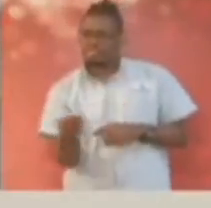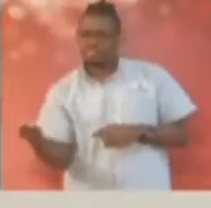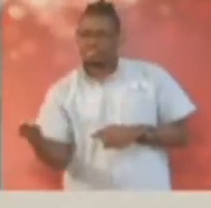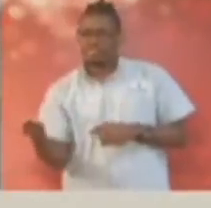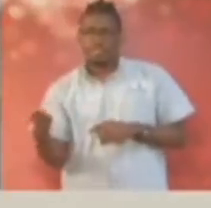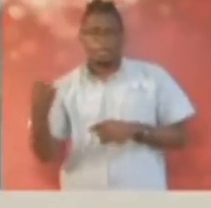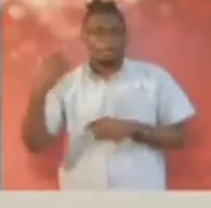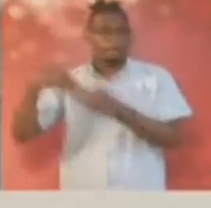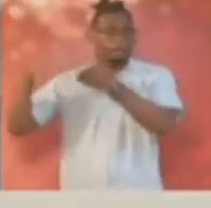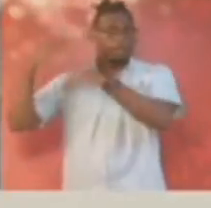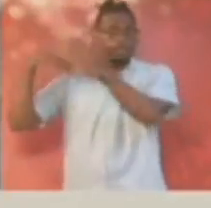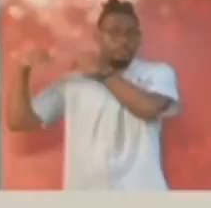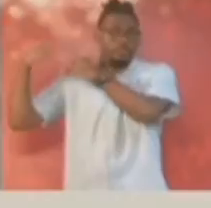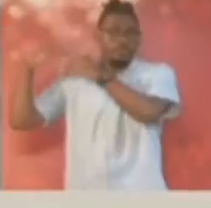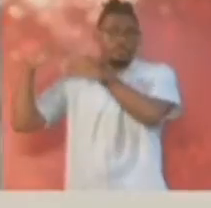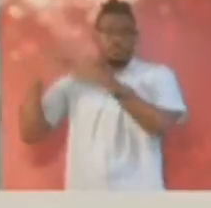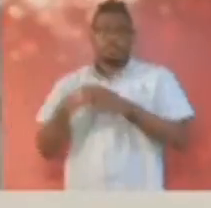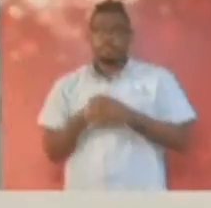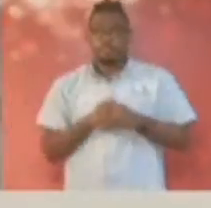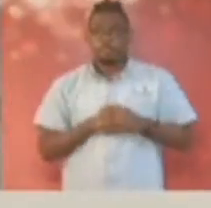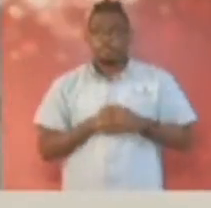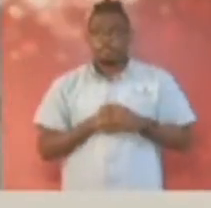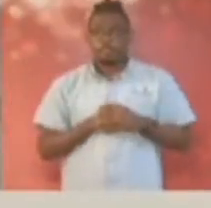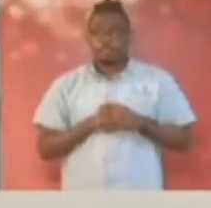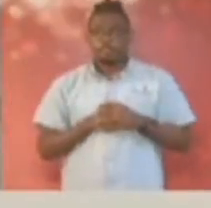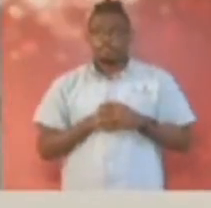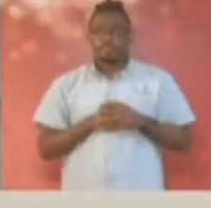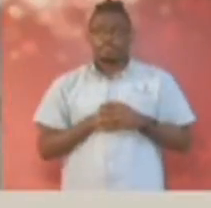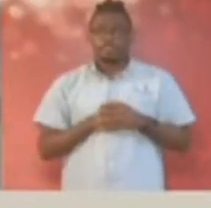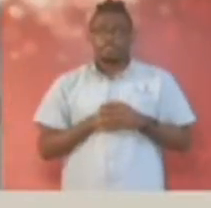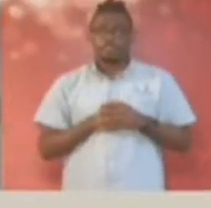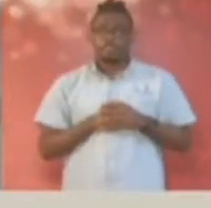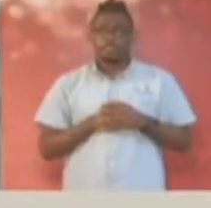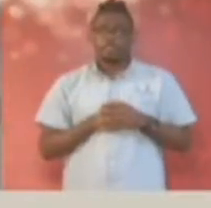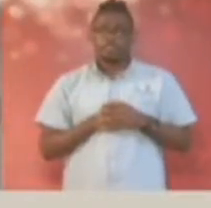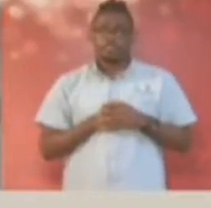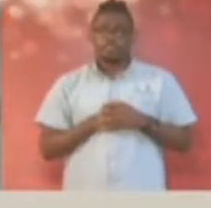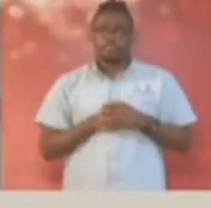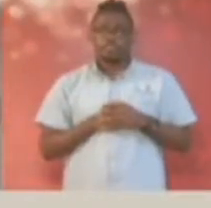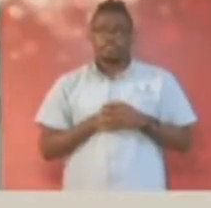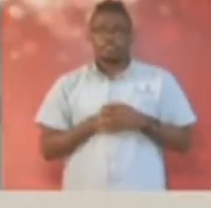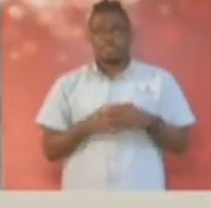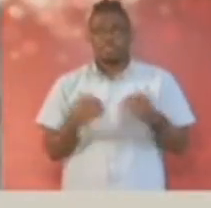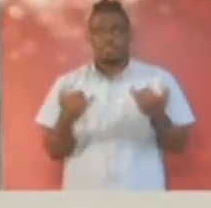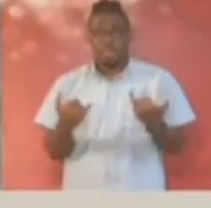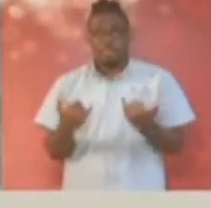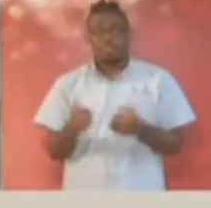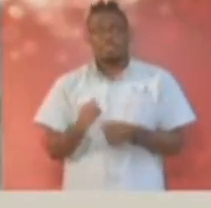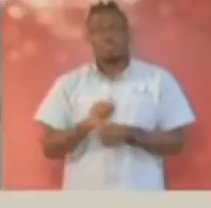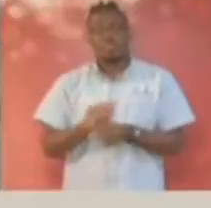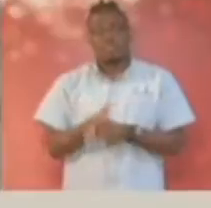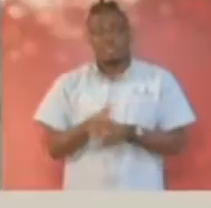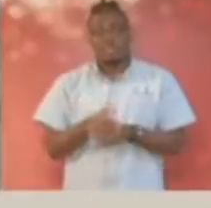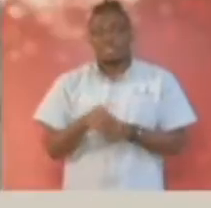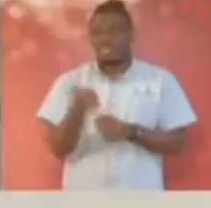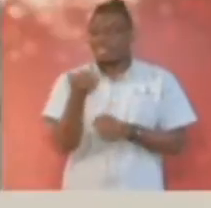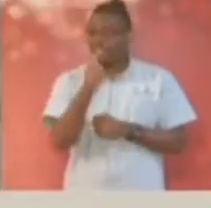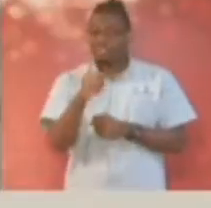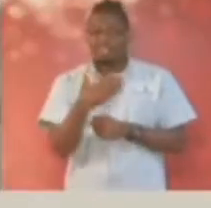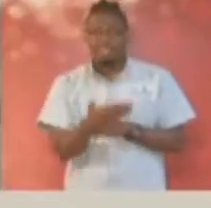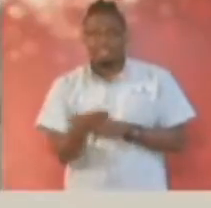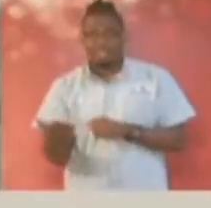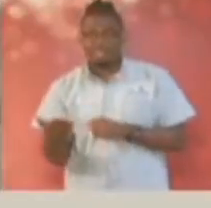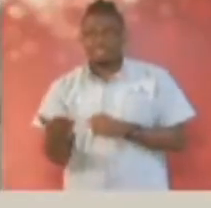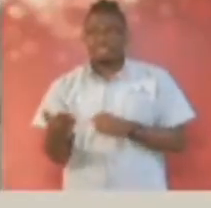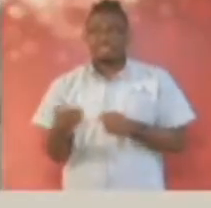wouldn't hear about diabetes. Communicable diseases like COVID and all the other stuff, measles, etc., malaria,